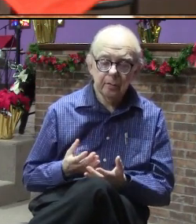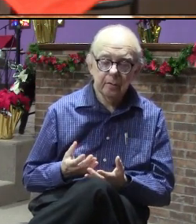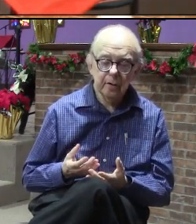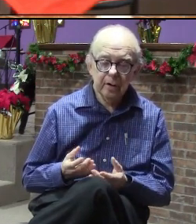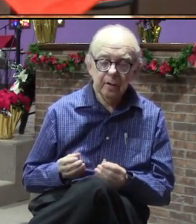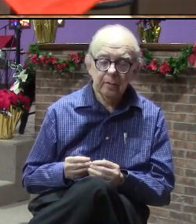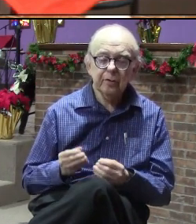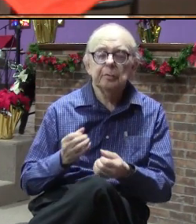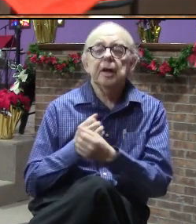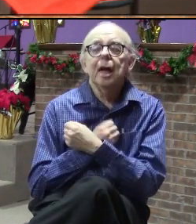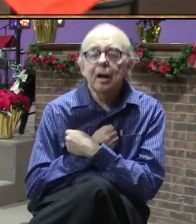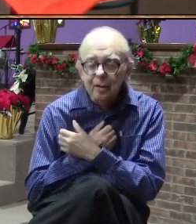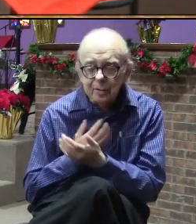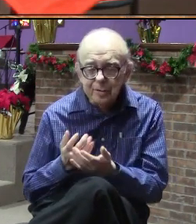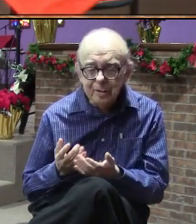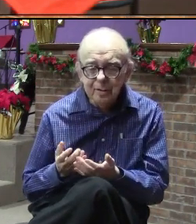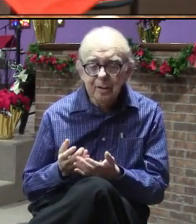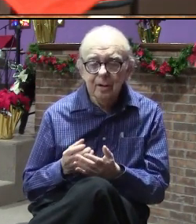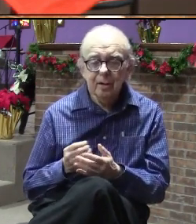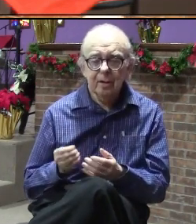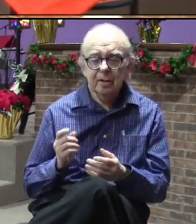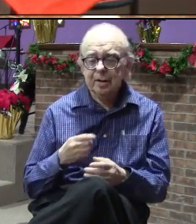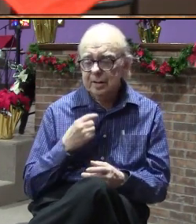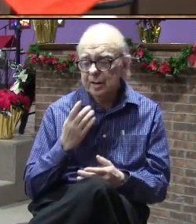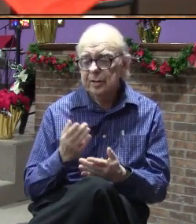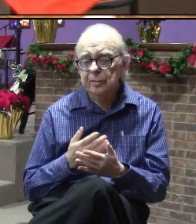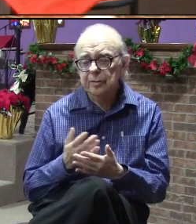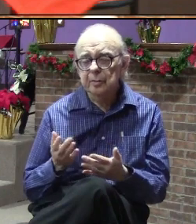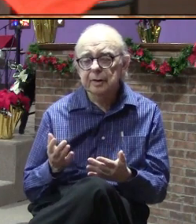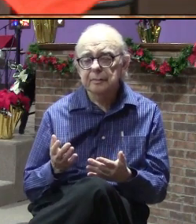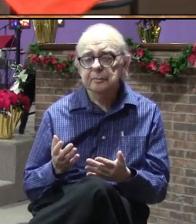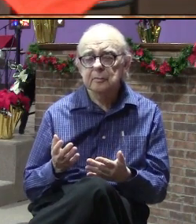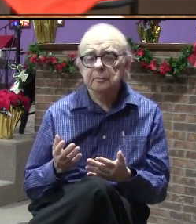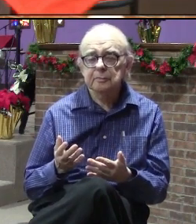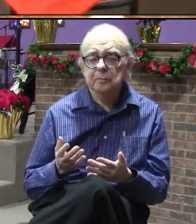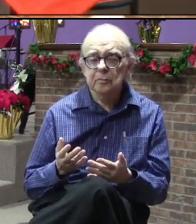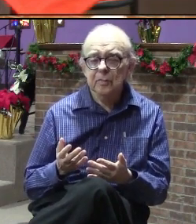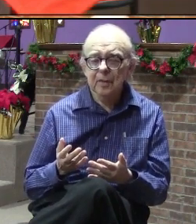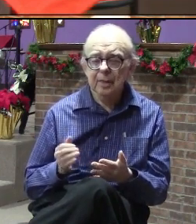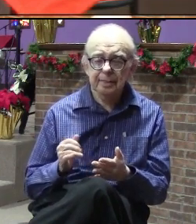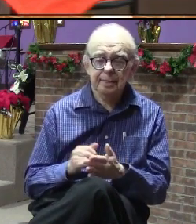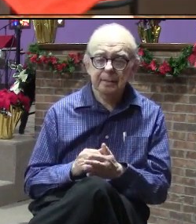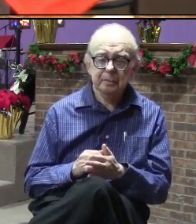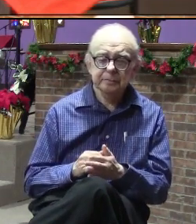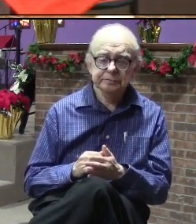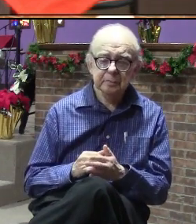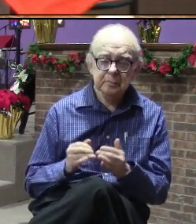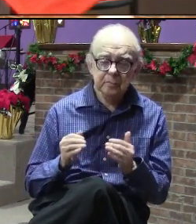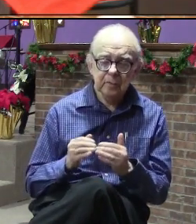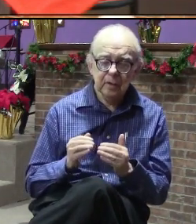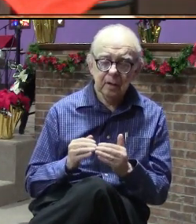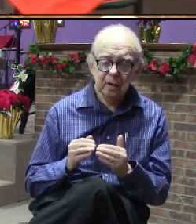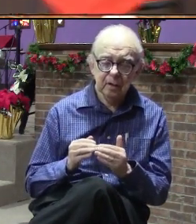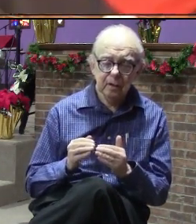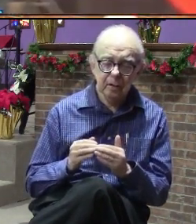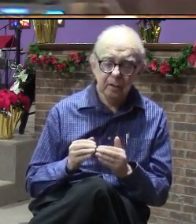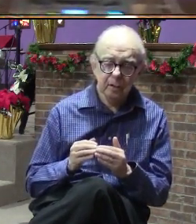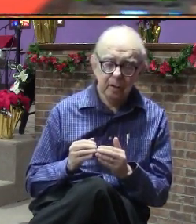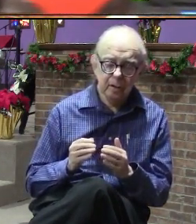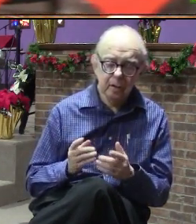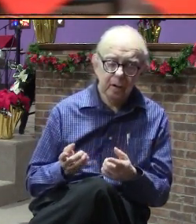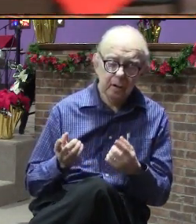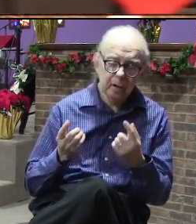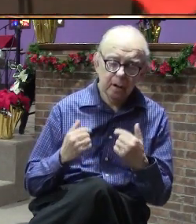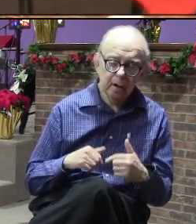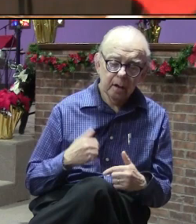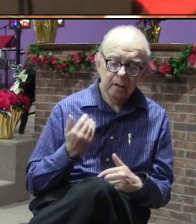to be held. And can I tell you something? That even in the coming of